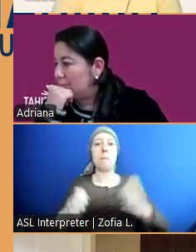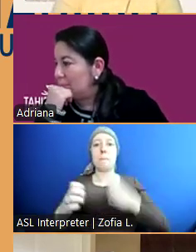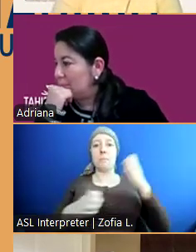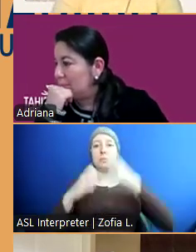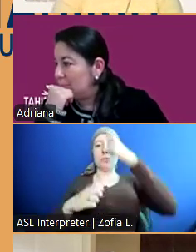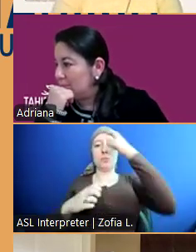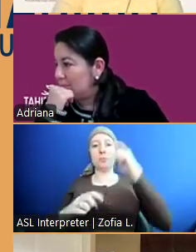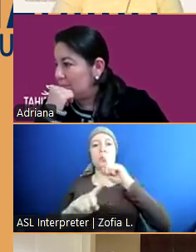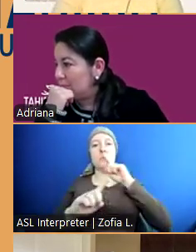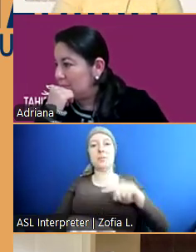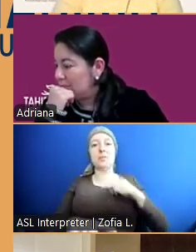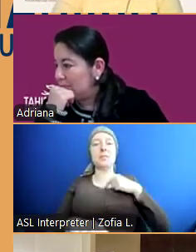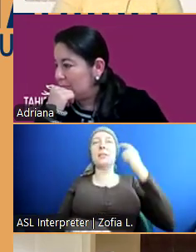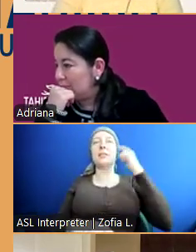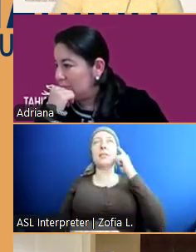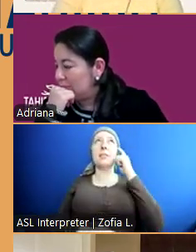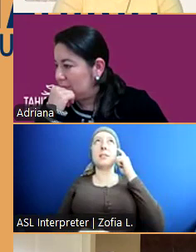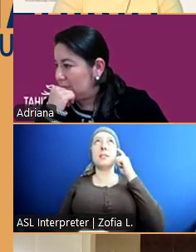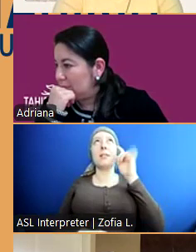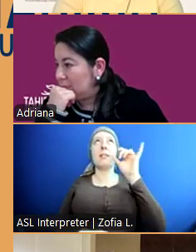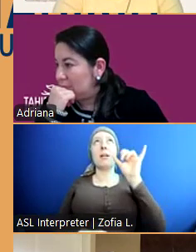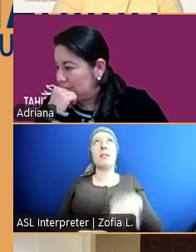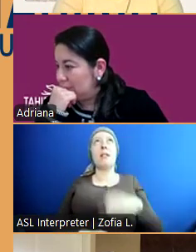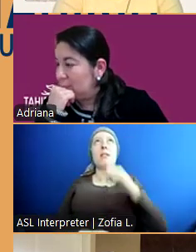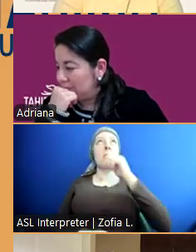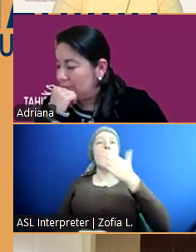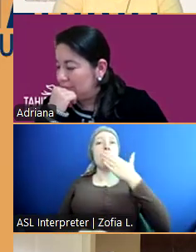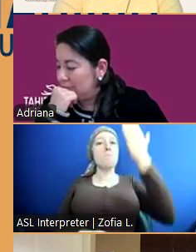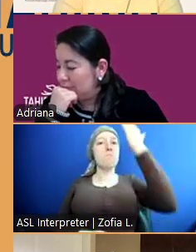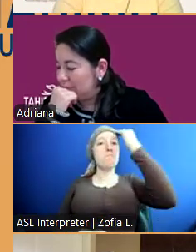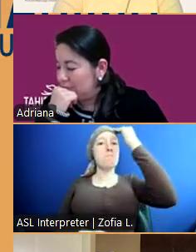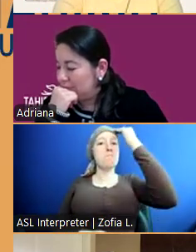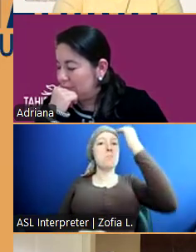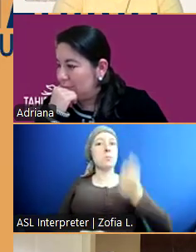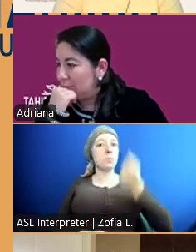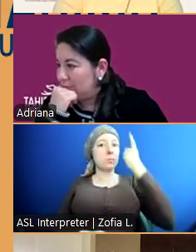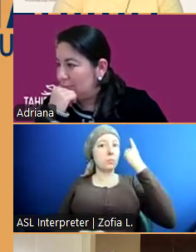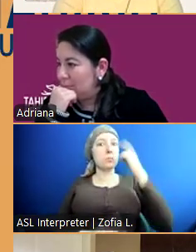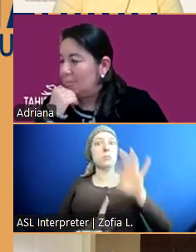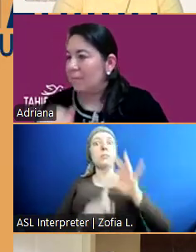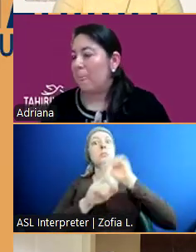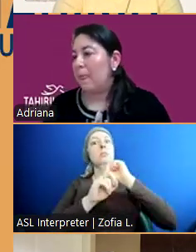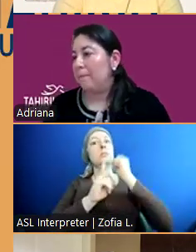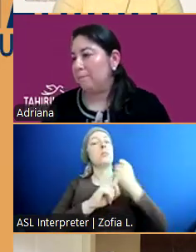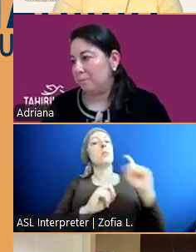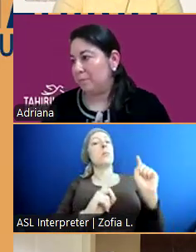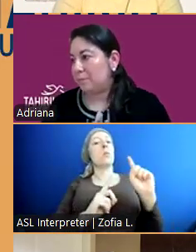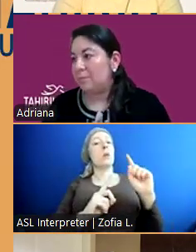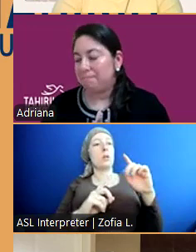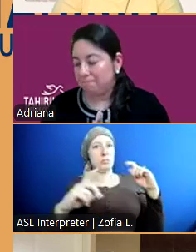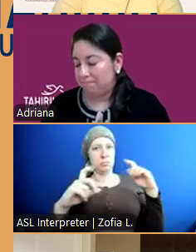because I think it's something that is not very well understood, especially in these cases that are so